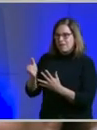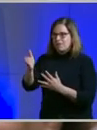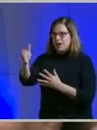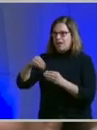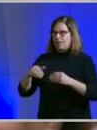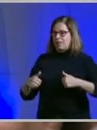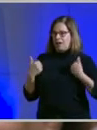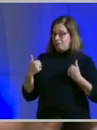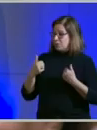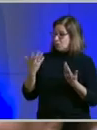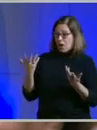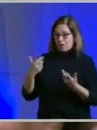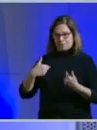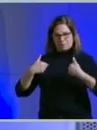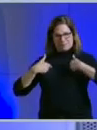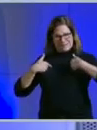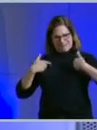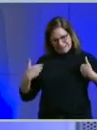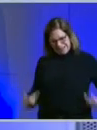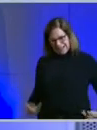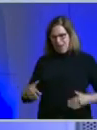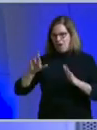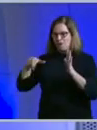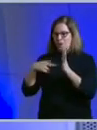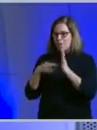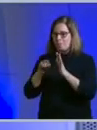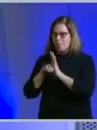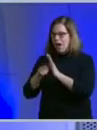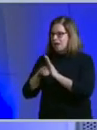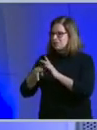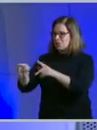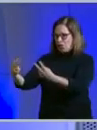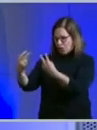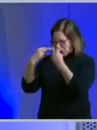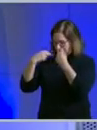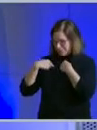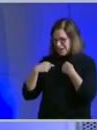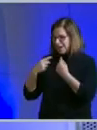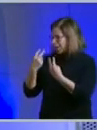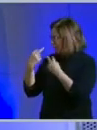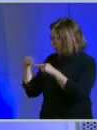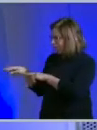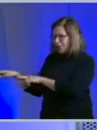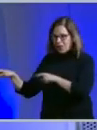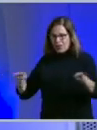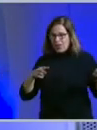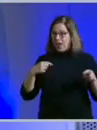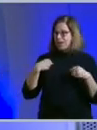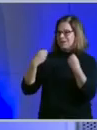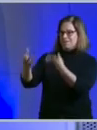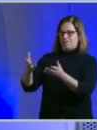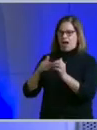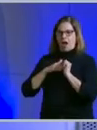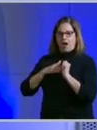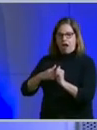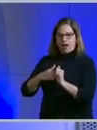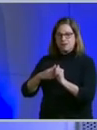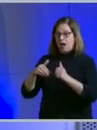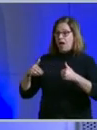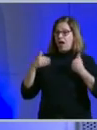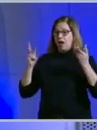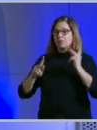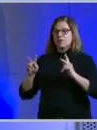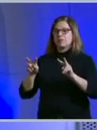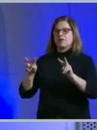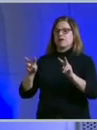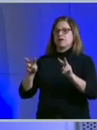young people, even though they're court involved, that they can be leaders. And so we pour that into them. But of course, our young people don't live in a vacuum.